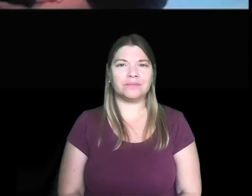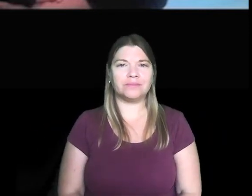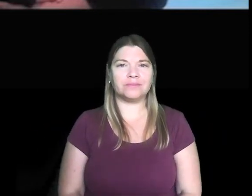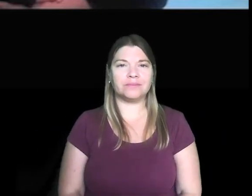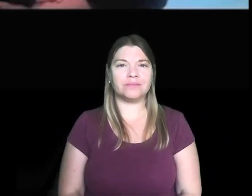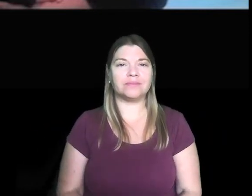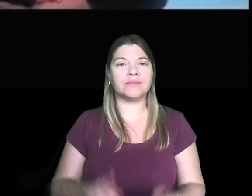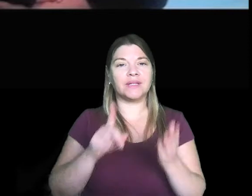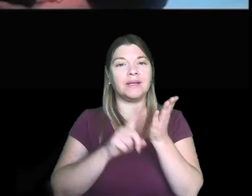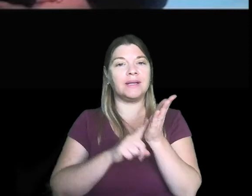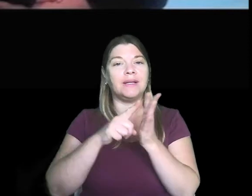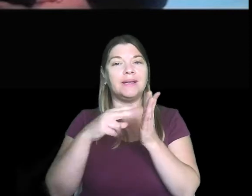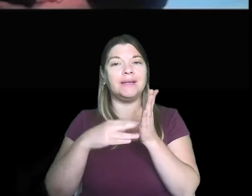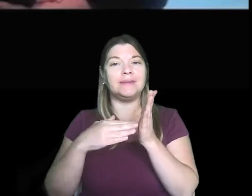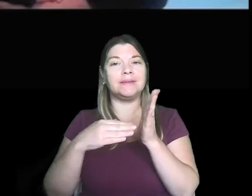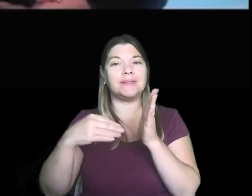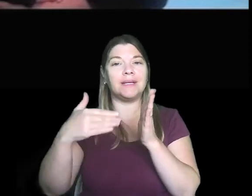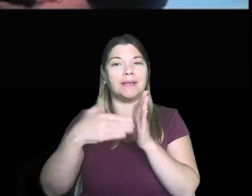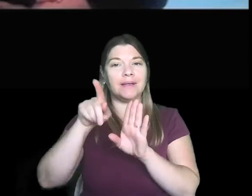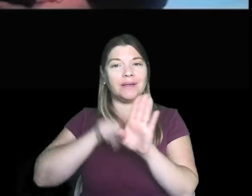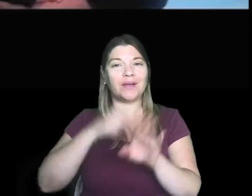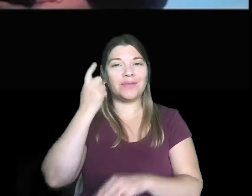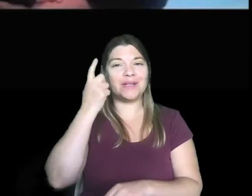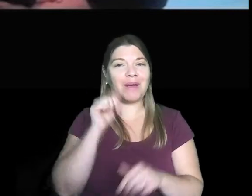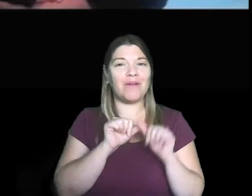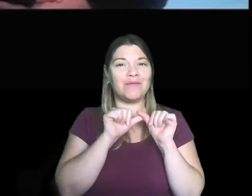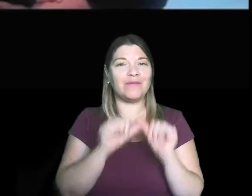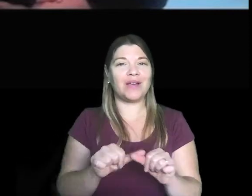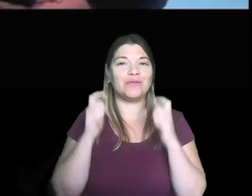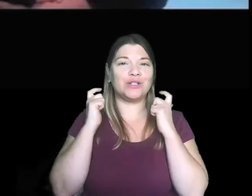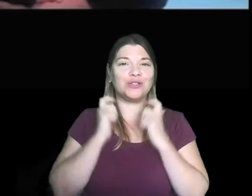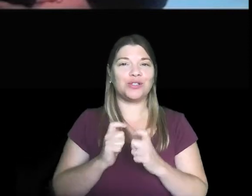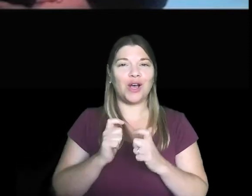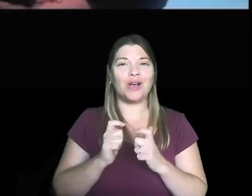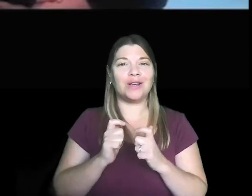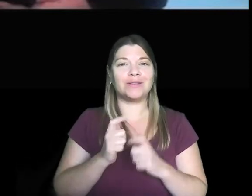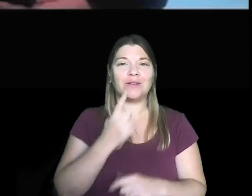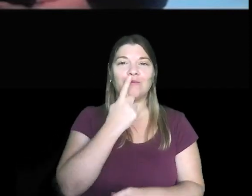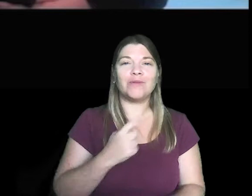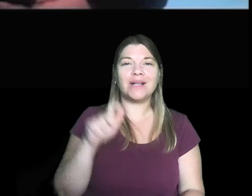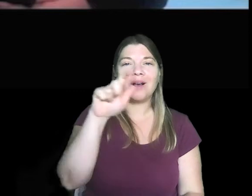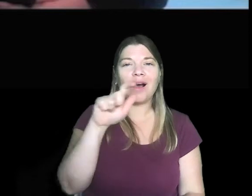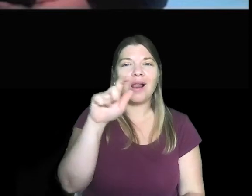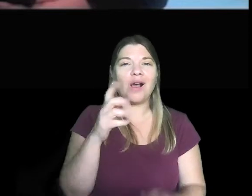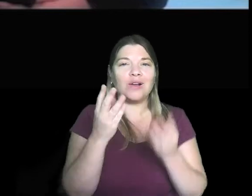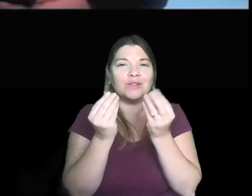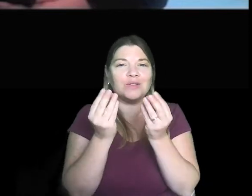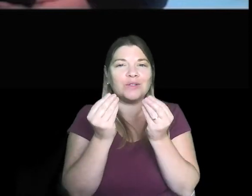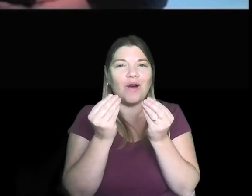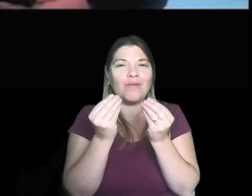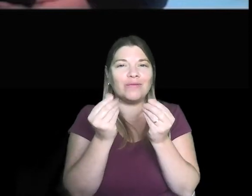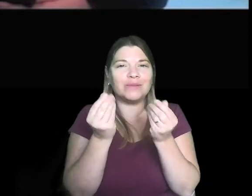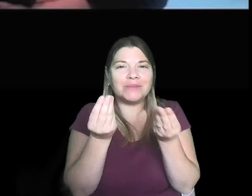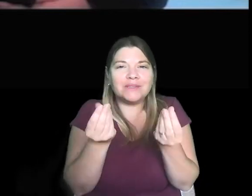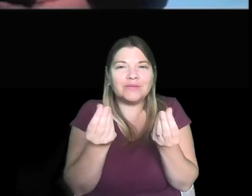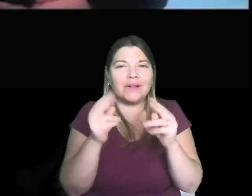For Linzy, it is her favourite shirt. It's a soft red flannel material. It makes her feel